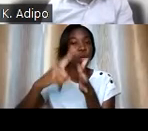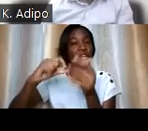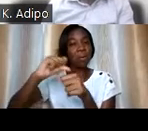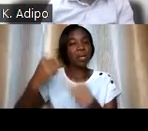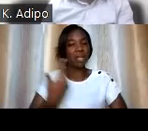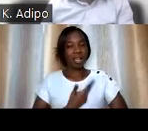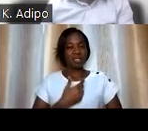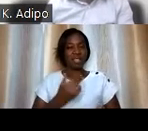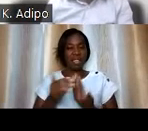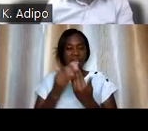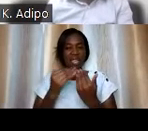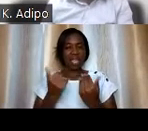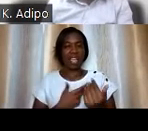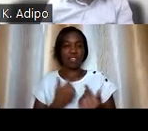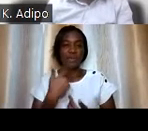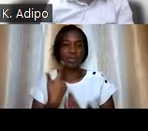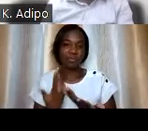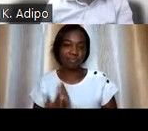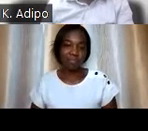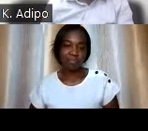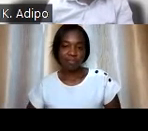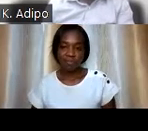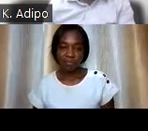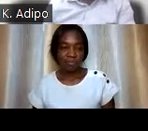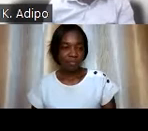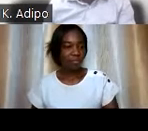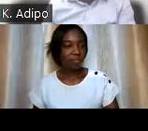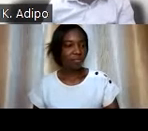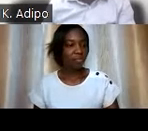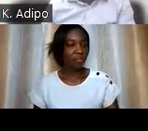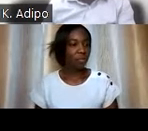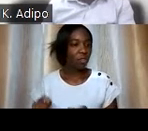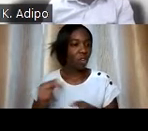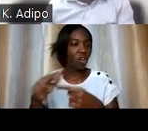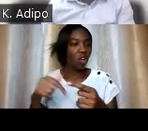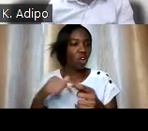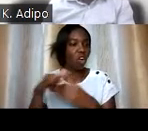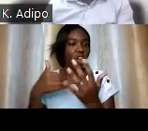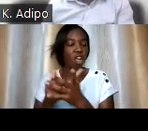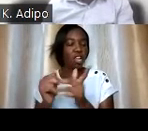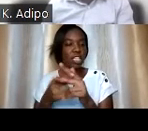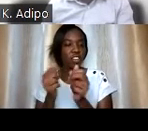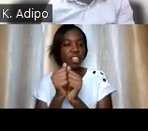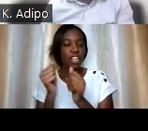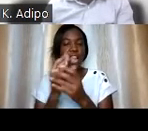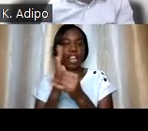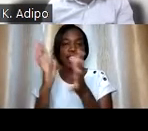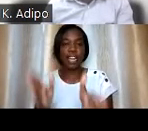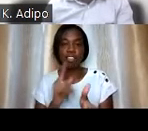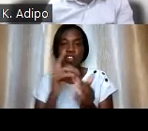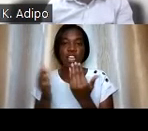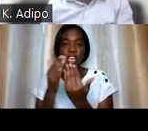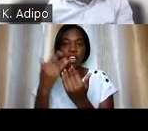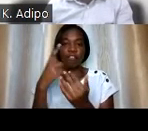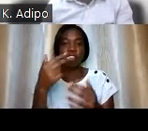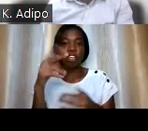care of us? It all starts with the leadership. The care of HR lies